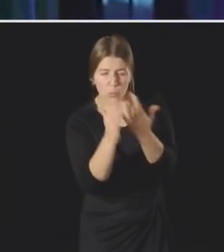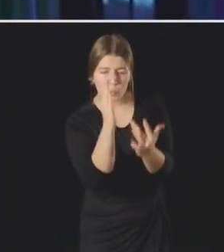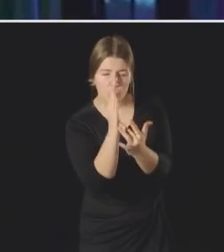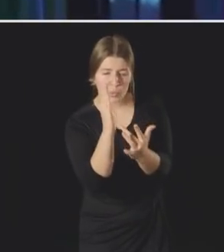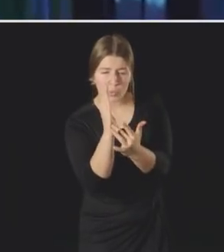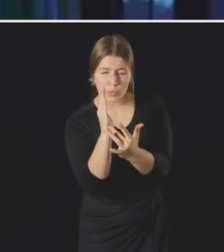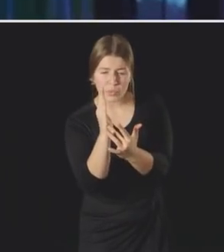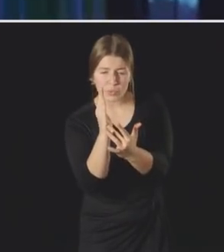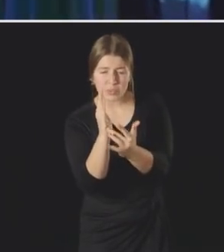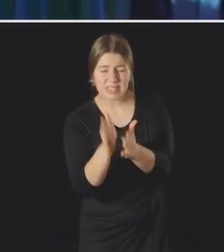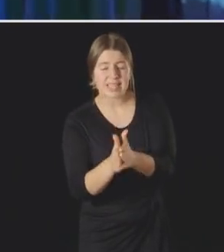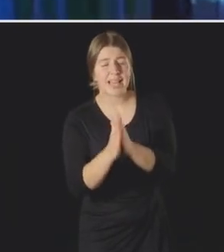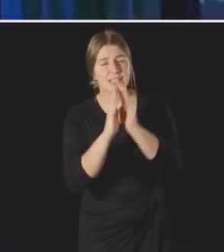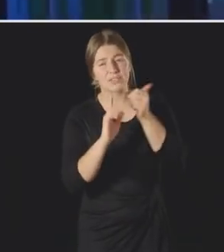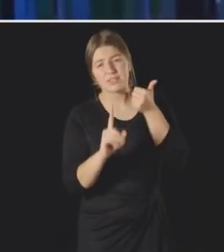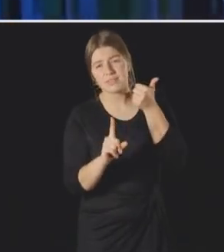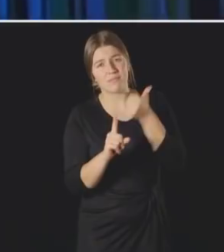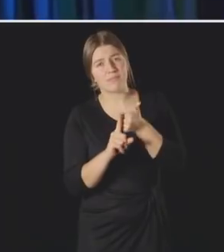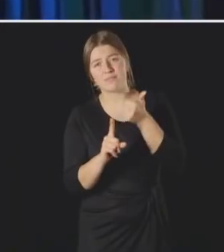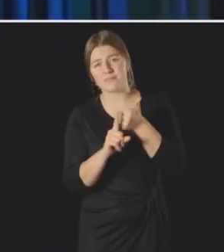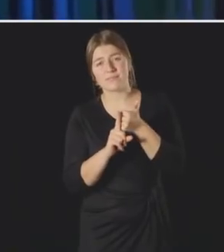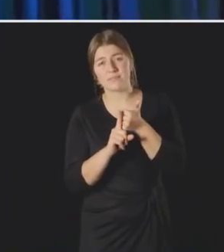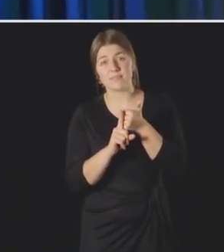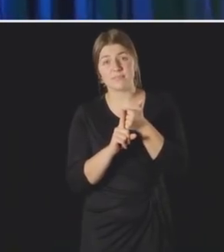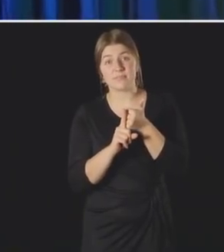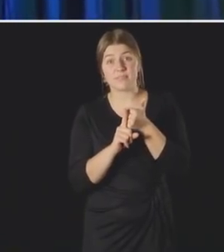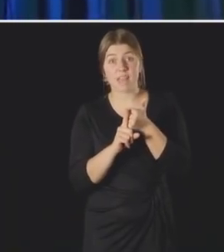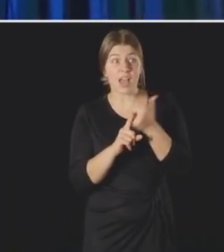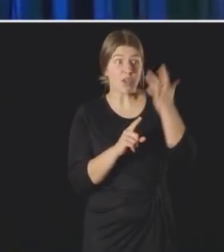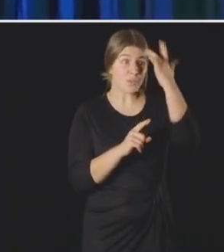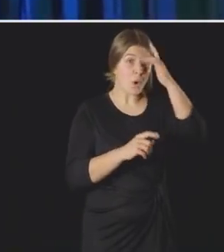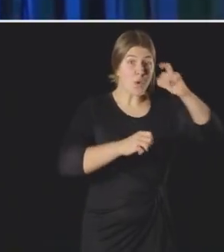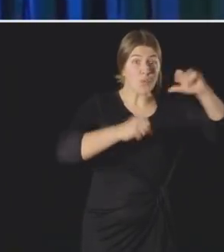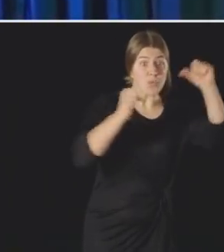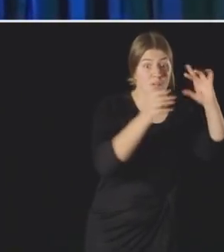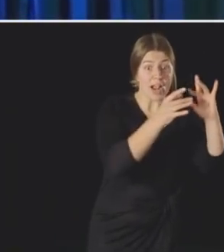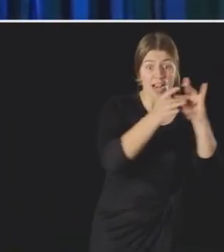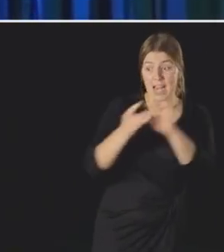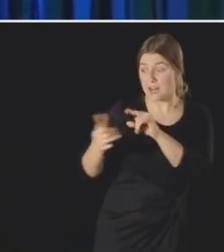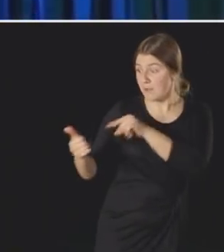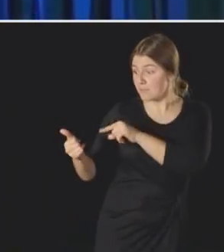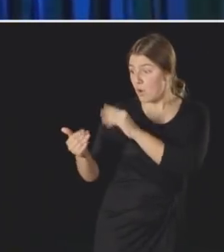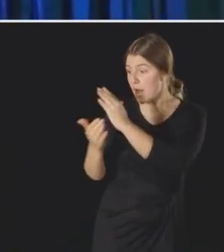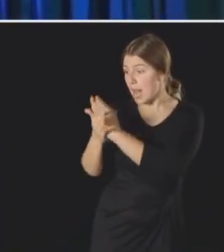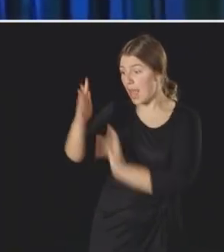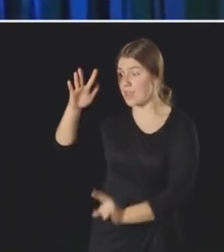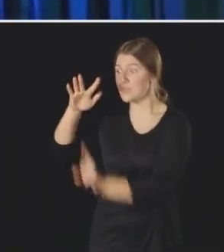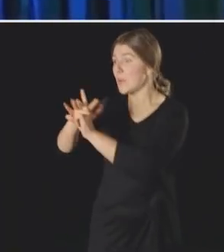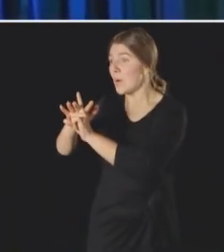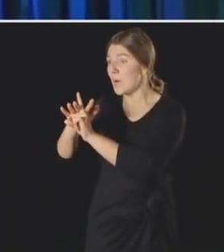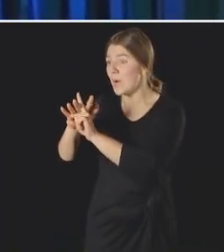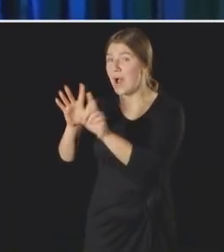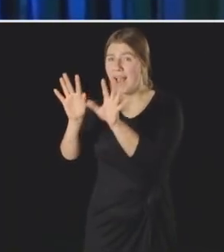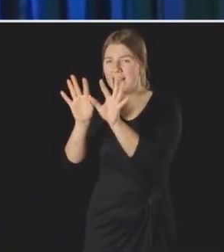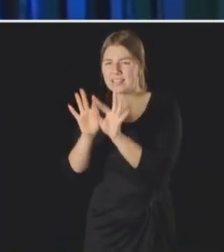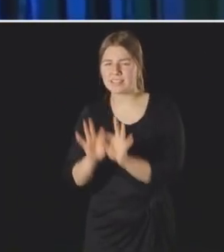it really worth it to have a smartphone fridge app to see your grocery list if you could lose your most